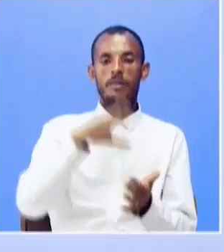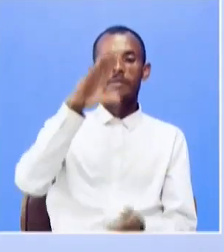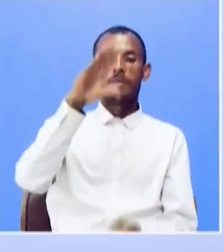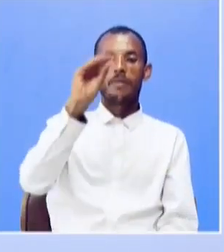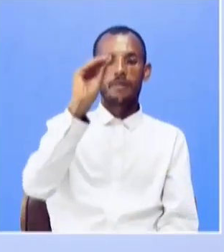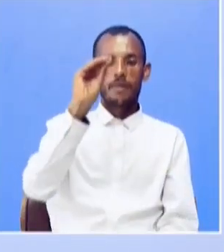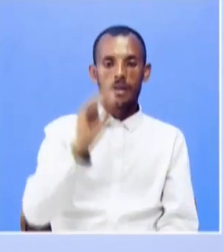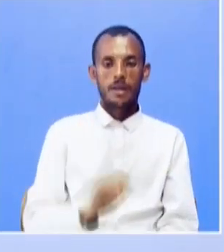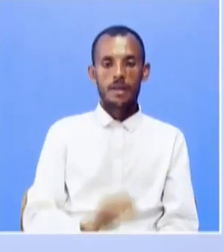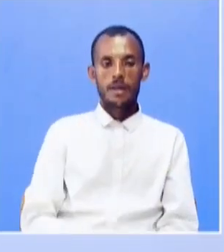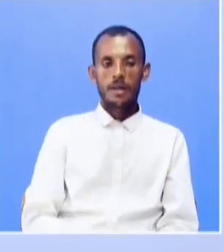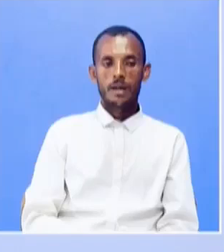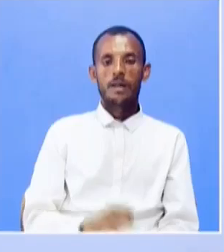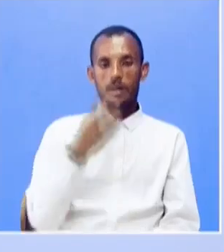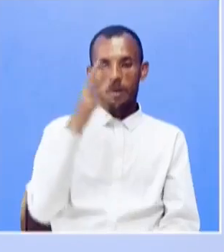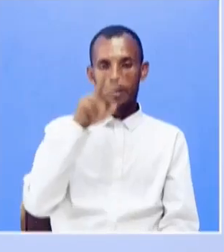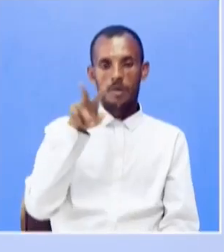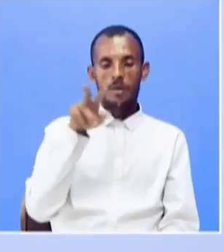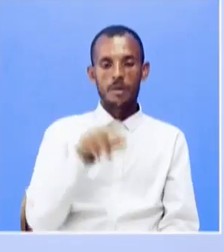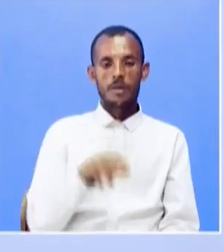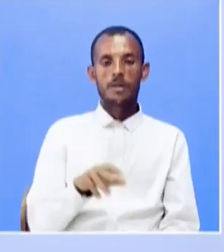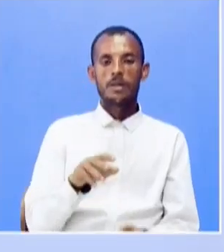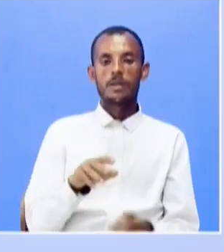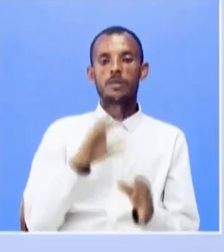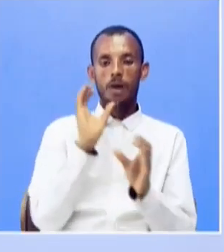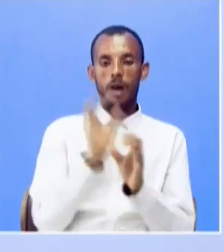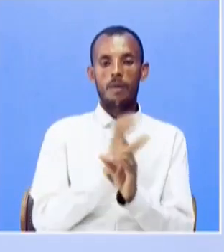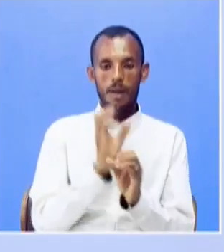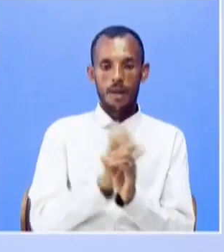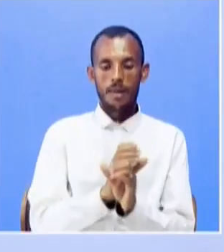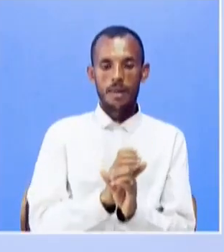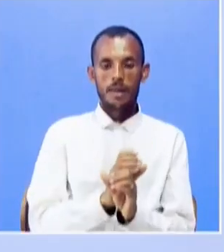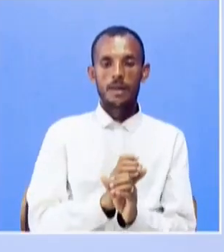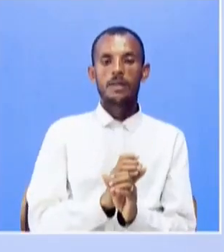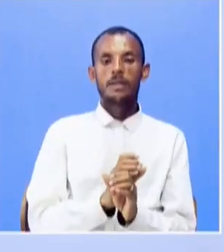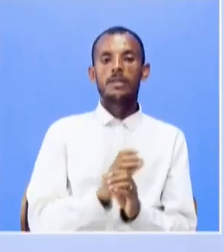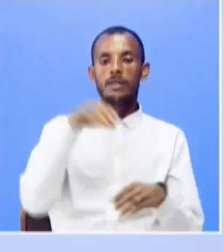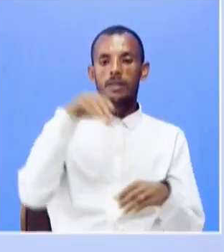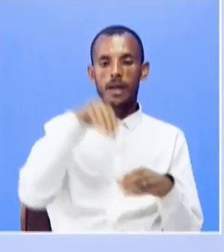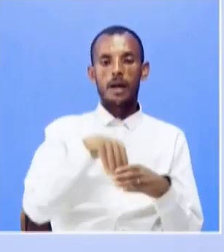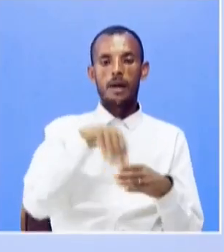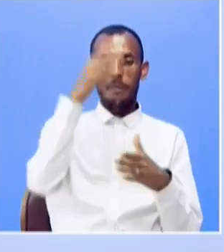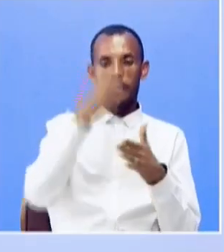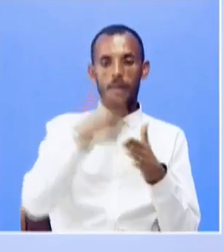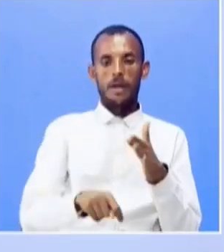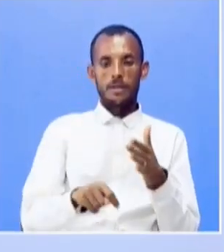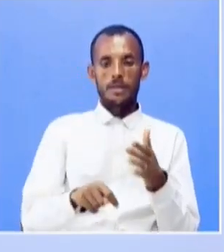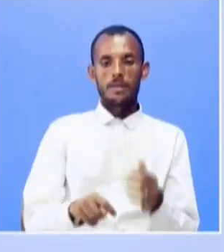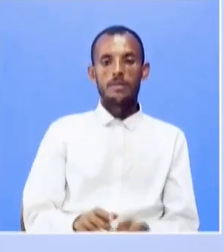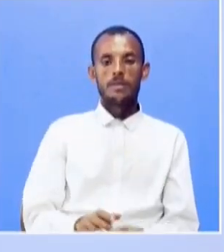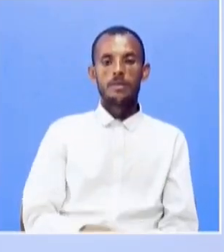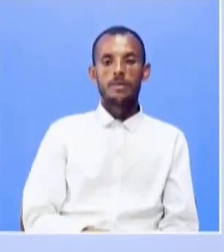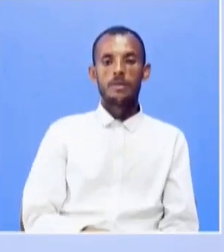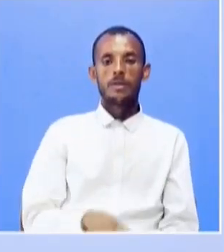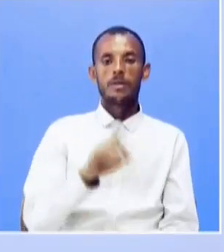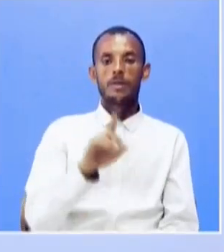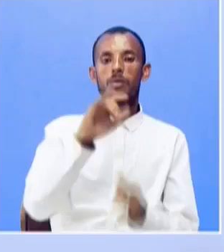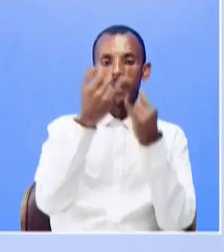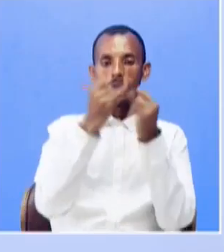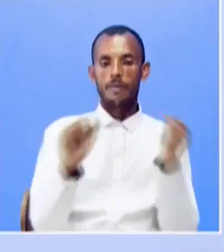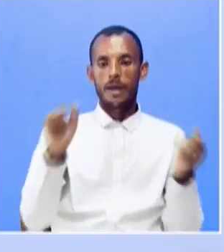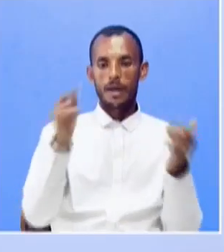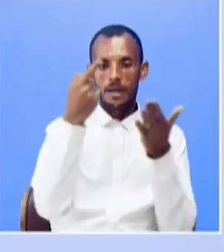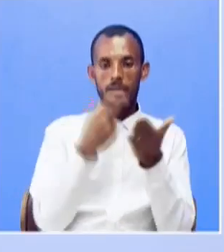3,050. Look, to calculate the income tax, you divide